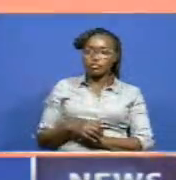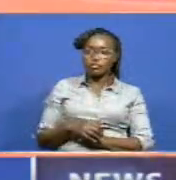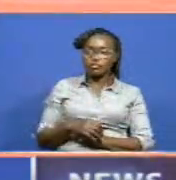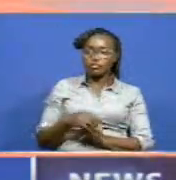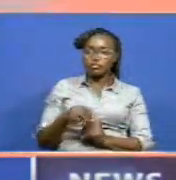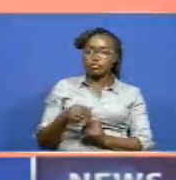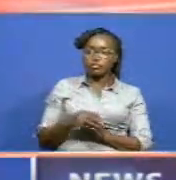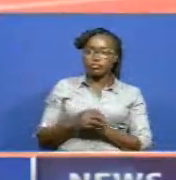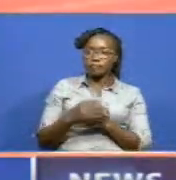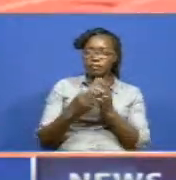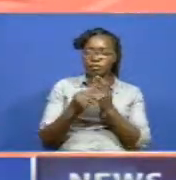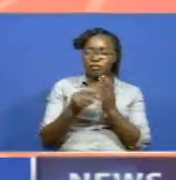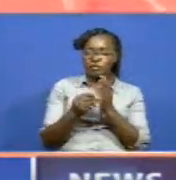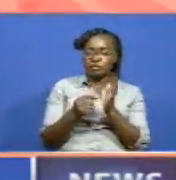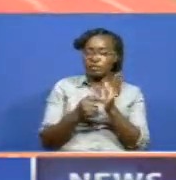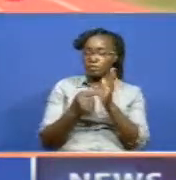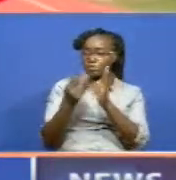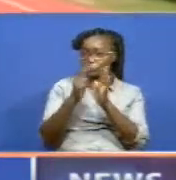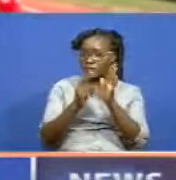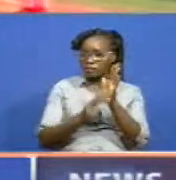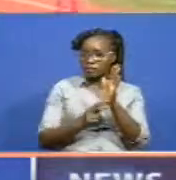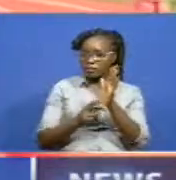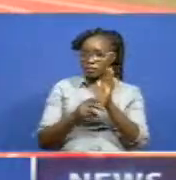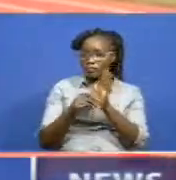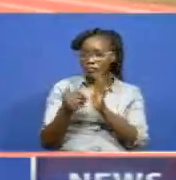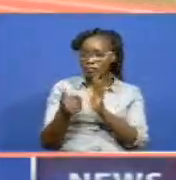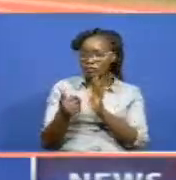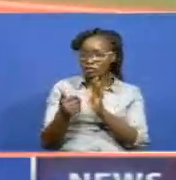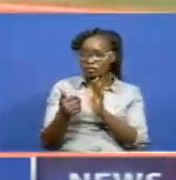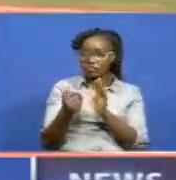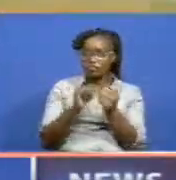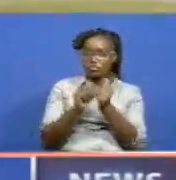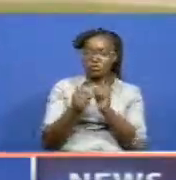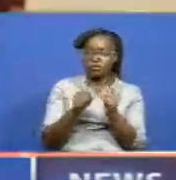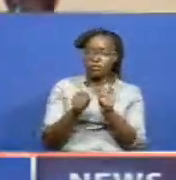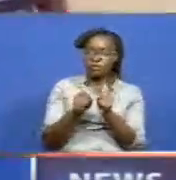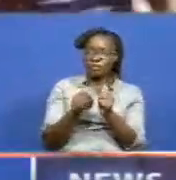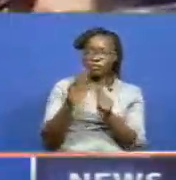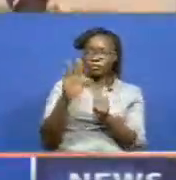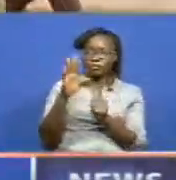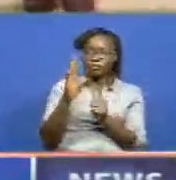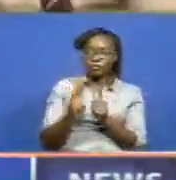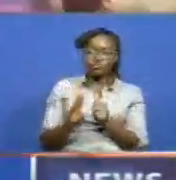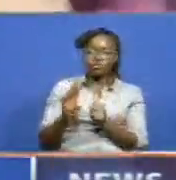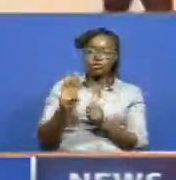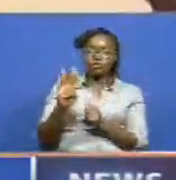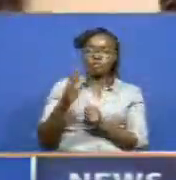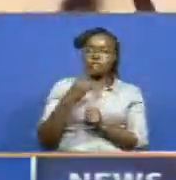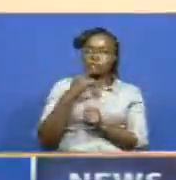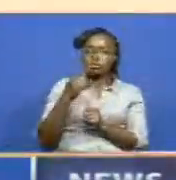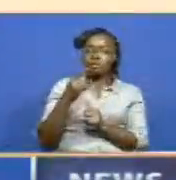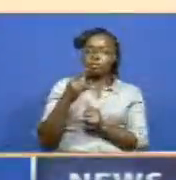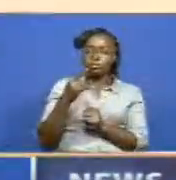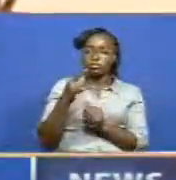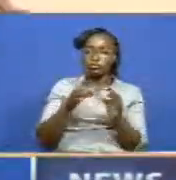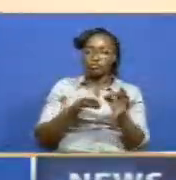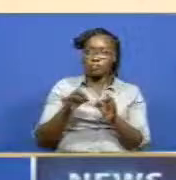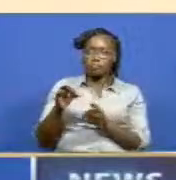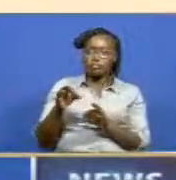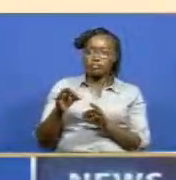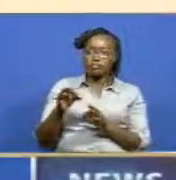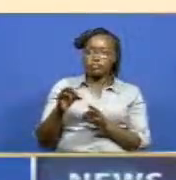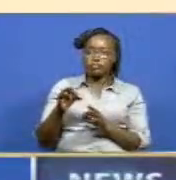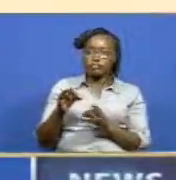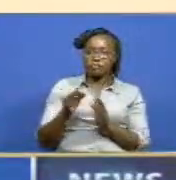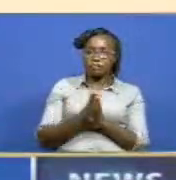Msioki and Joan Cherono, while those set to compete in the 4x400 meters mixed relay are